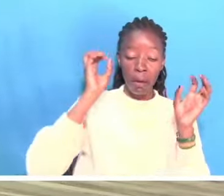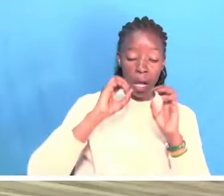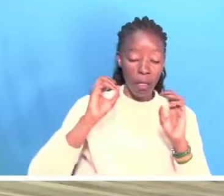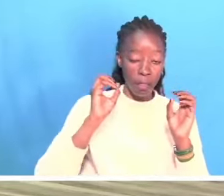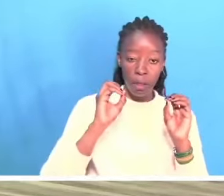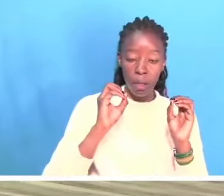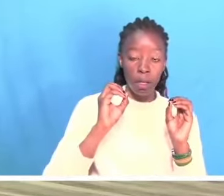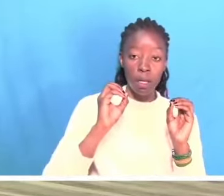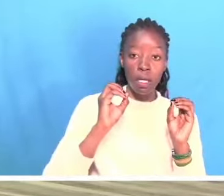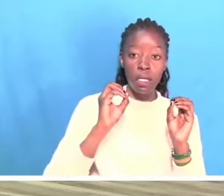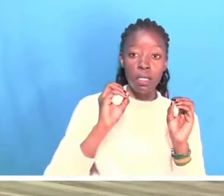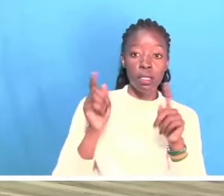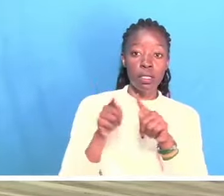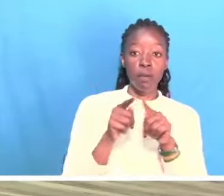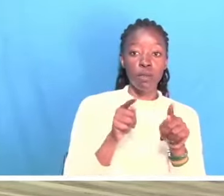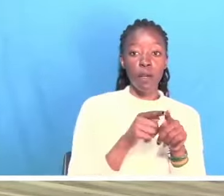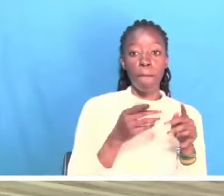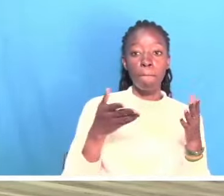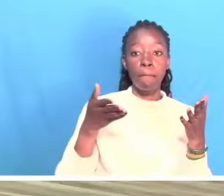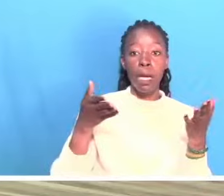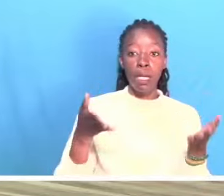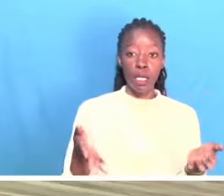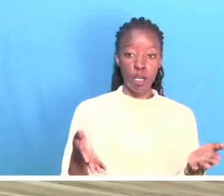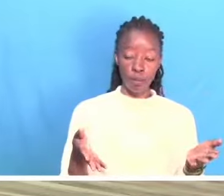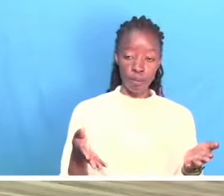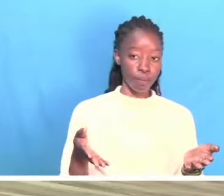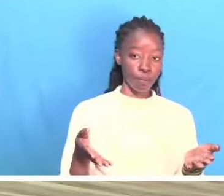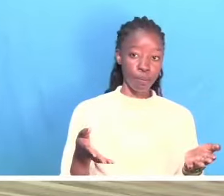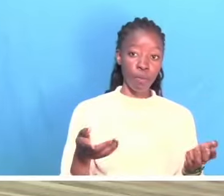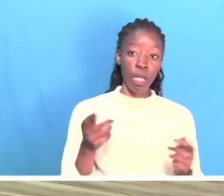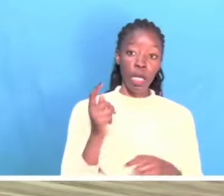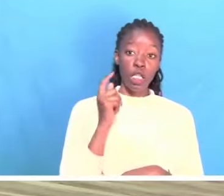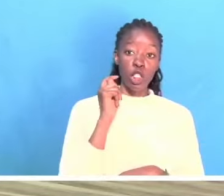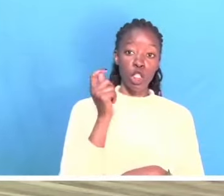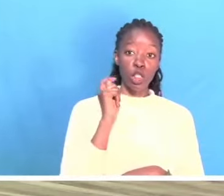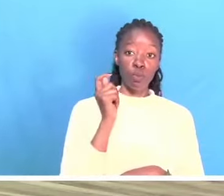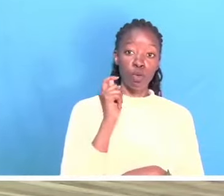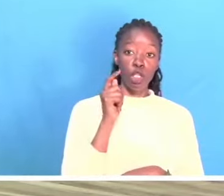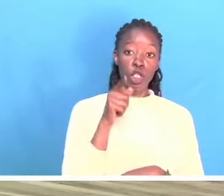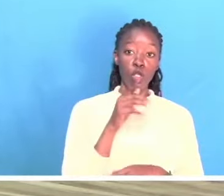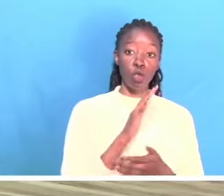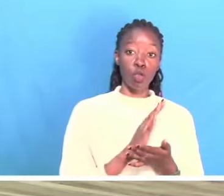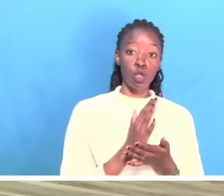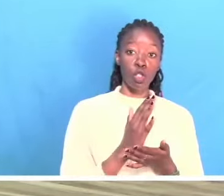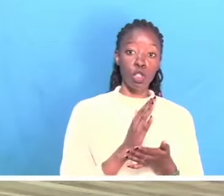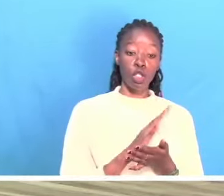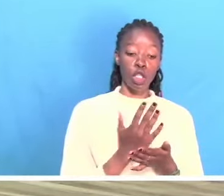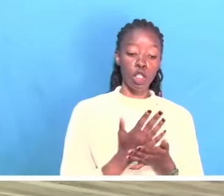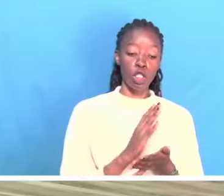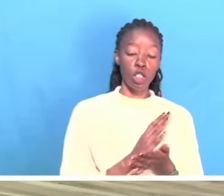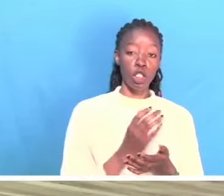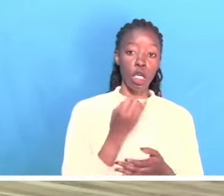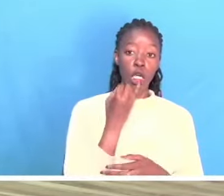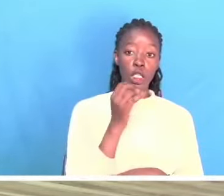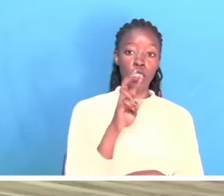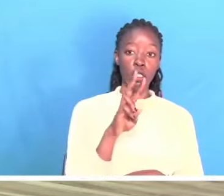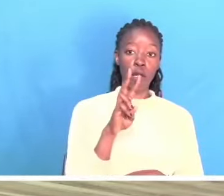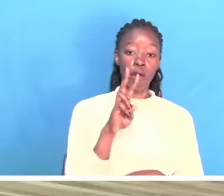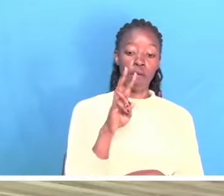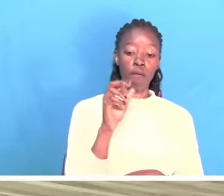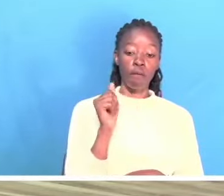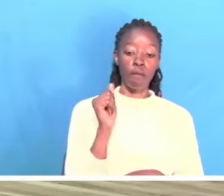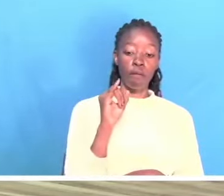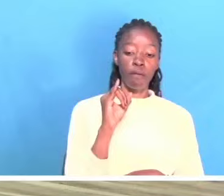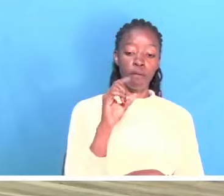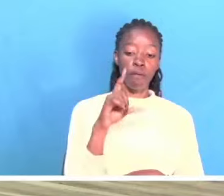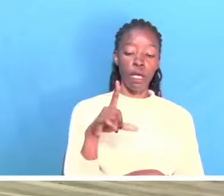And even here, veiling is not just putting that. You know, the testimony that we share is a veil. The suit that we wear